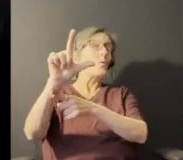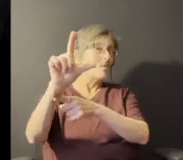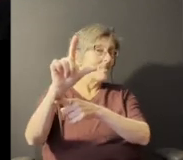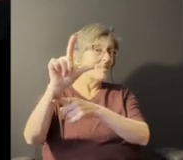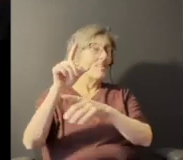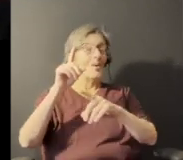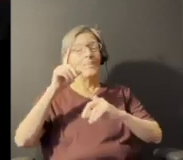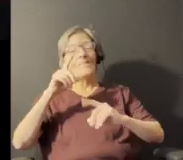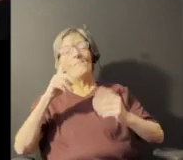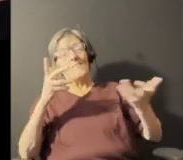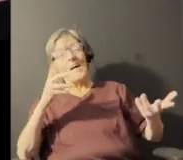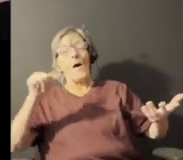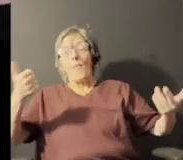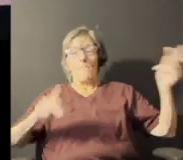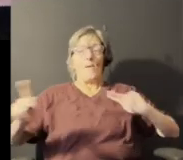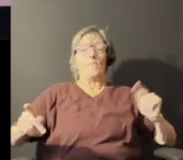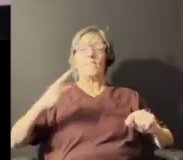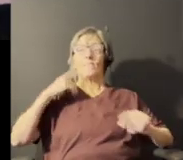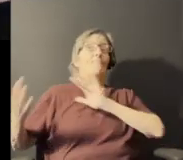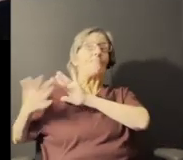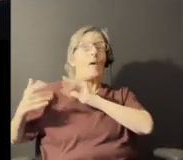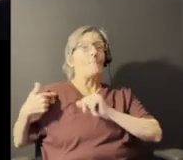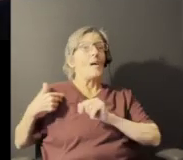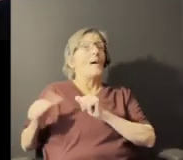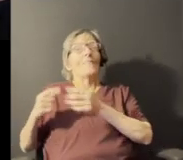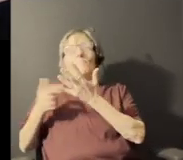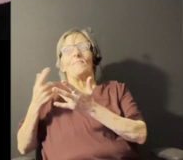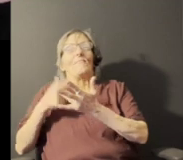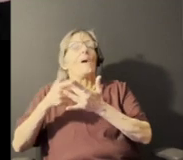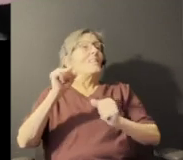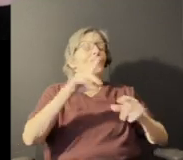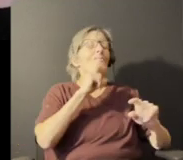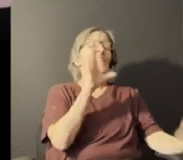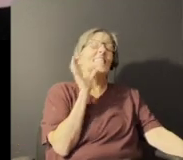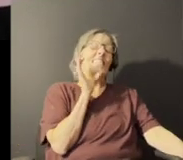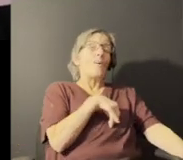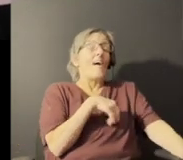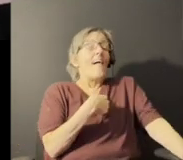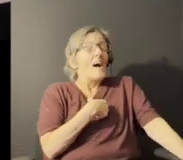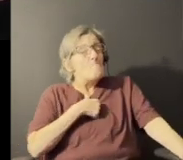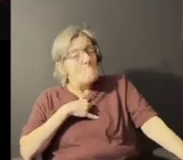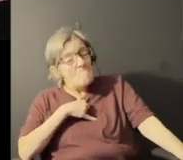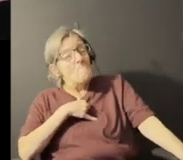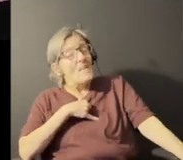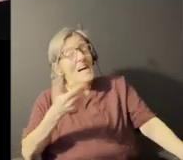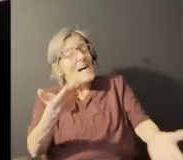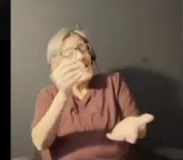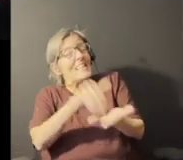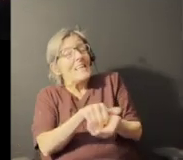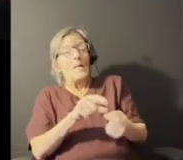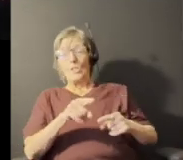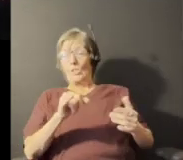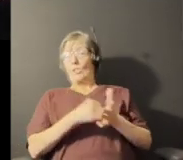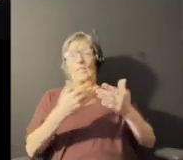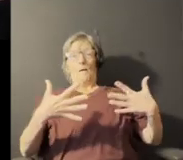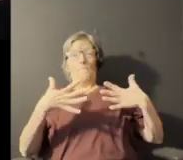tool. And, you know, and other people have reached out about other things. And it's so strange because, you know, again, this